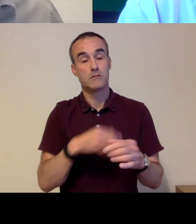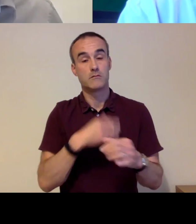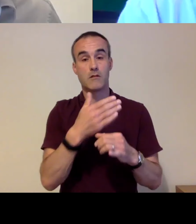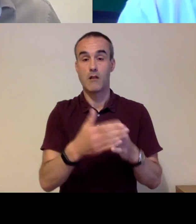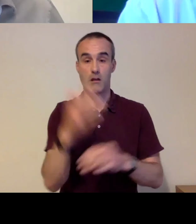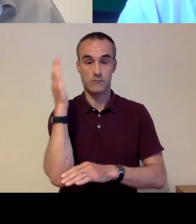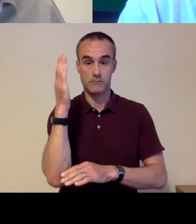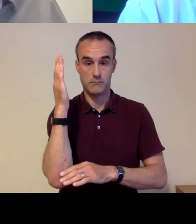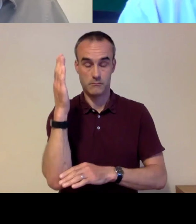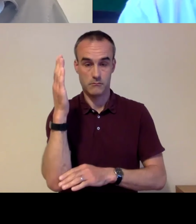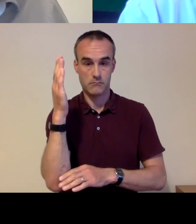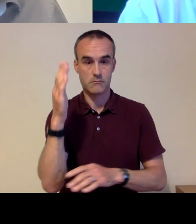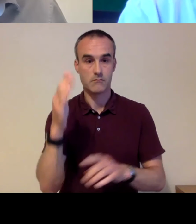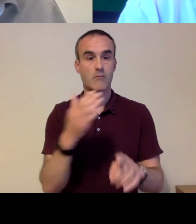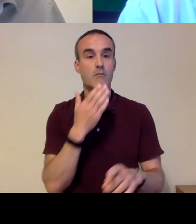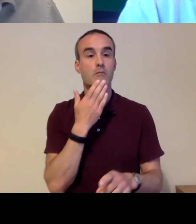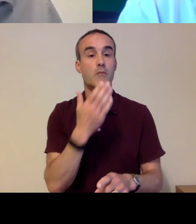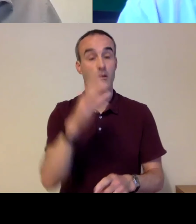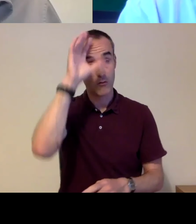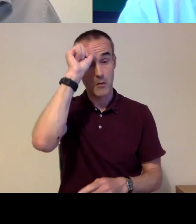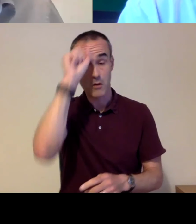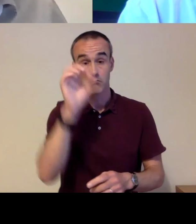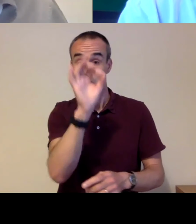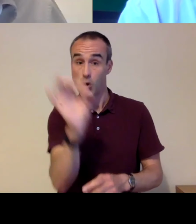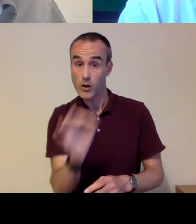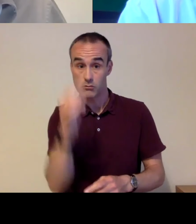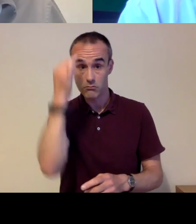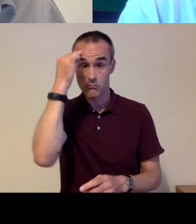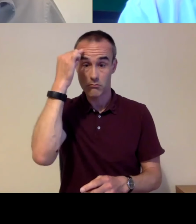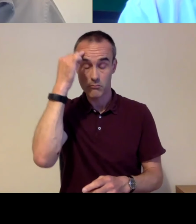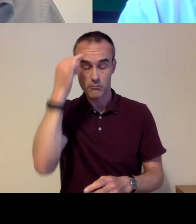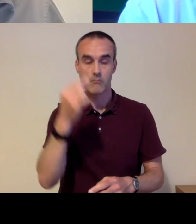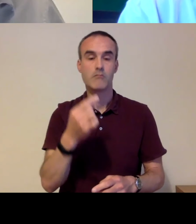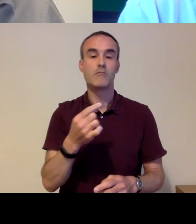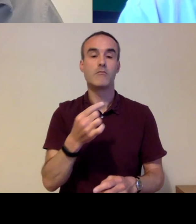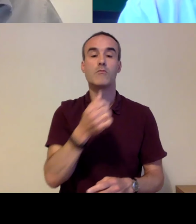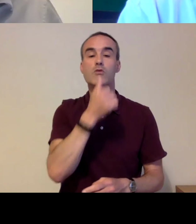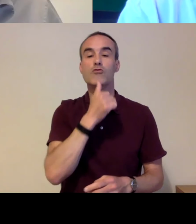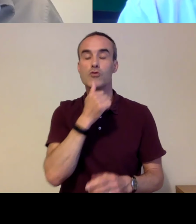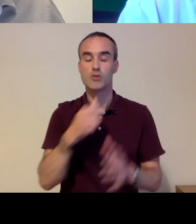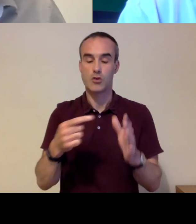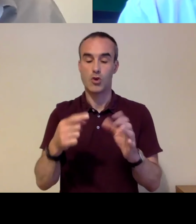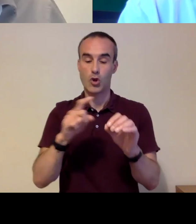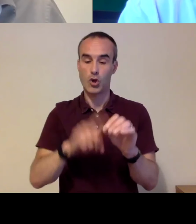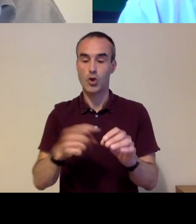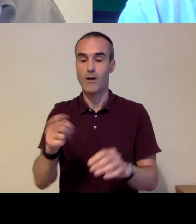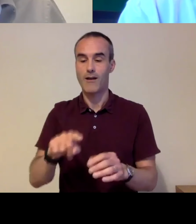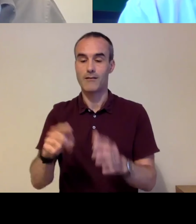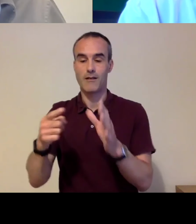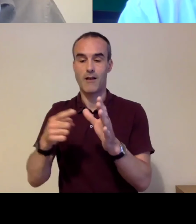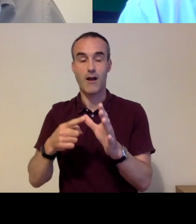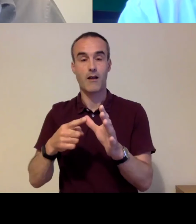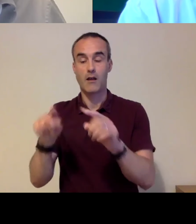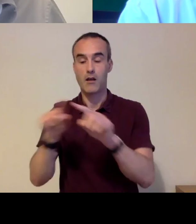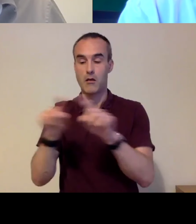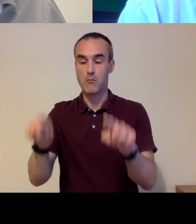that, do remember that if you've got any questions, do put them in the Q&A box for us, and like other questions, if you see a